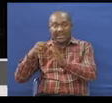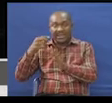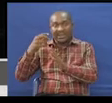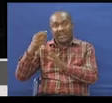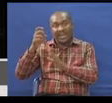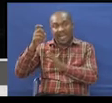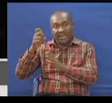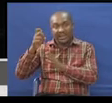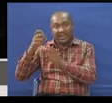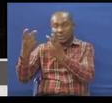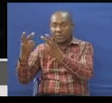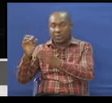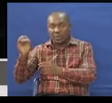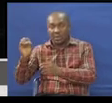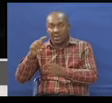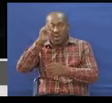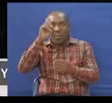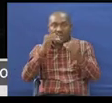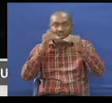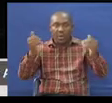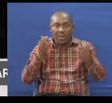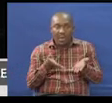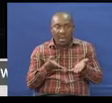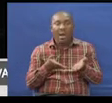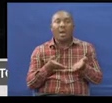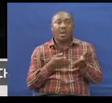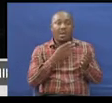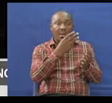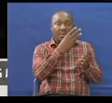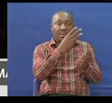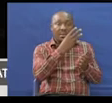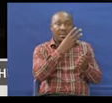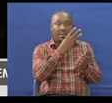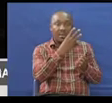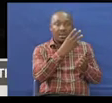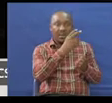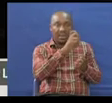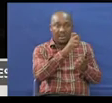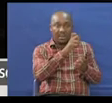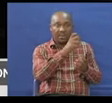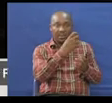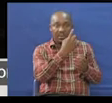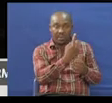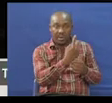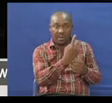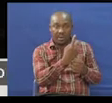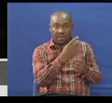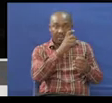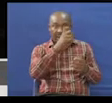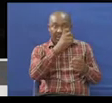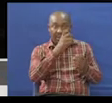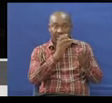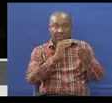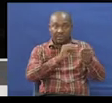0. What is common here? There is here it is 3, here it is 1. So the common here it's only x. Take x